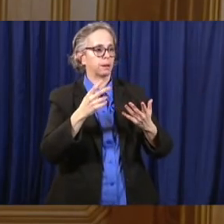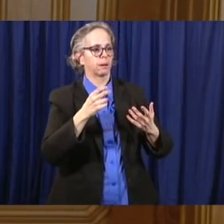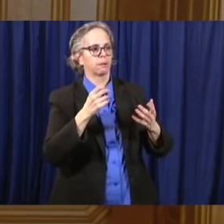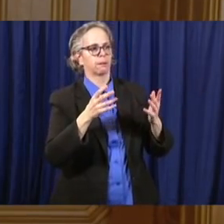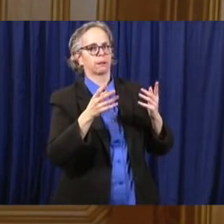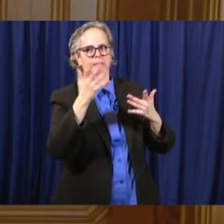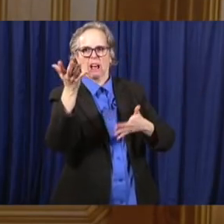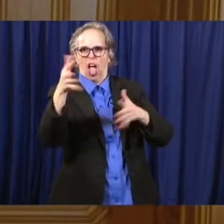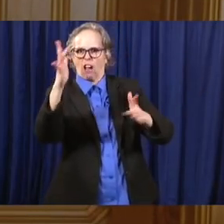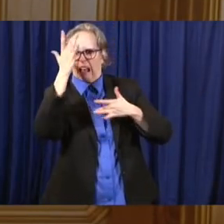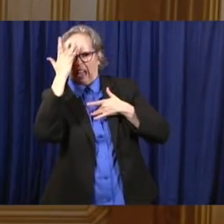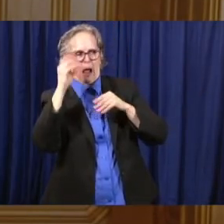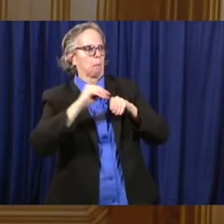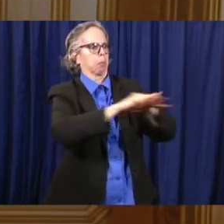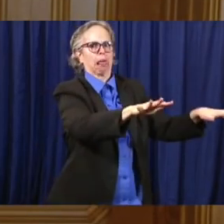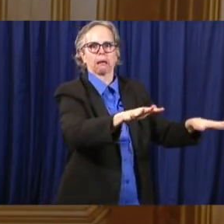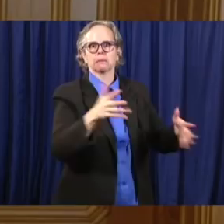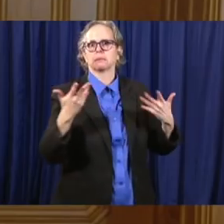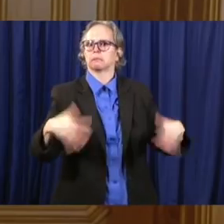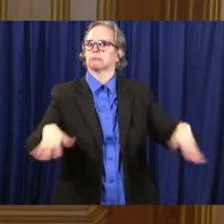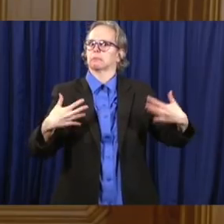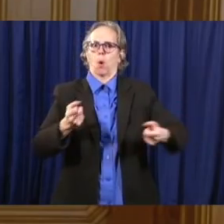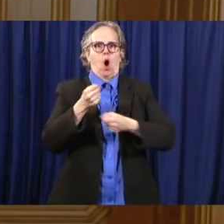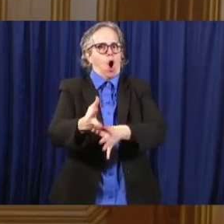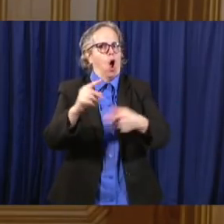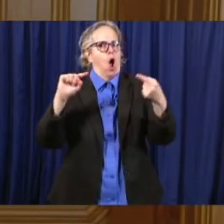Social distancing in prison is difficult.